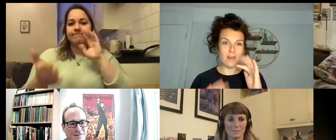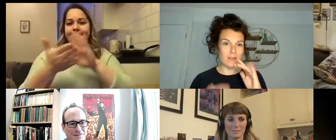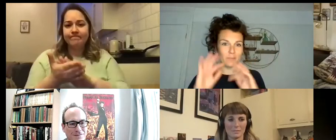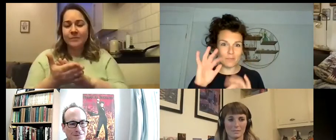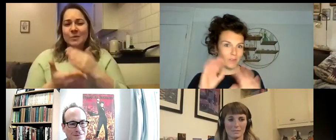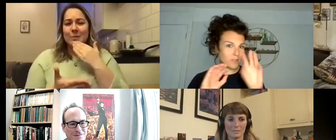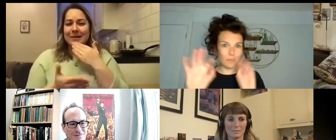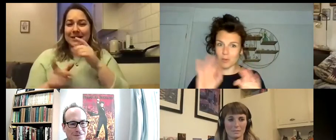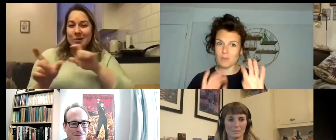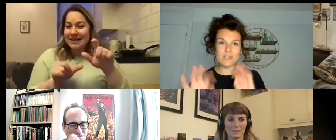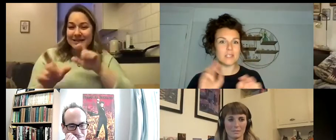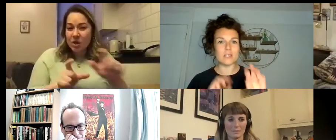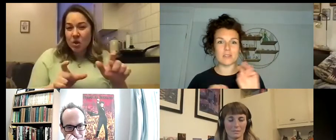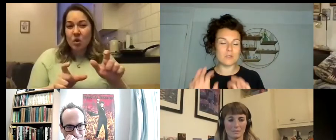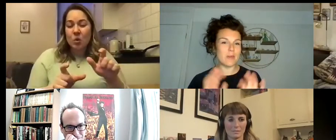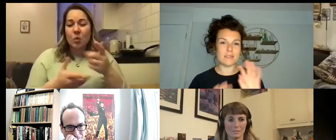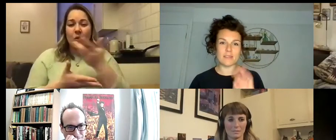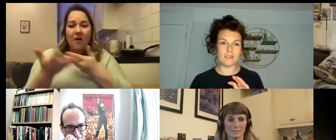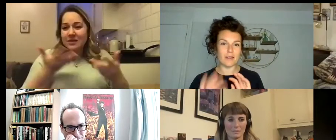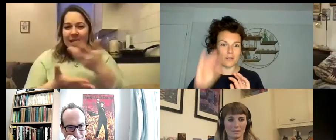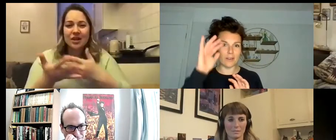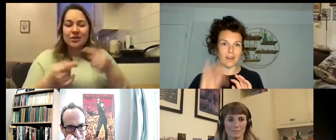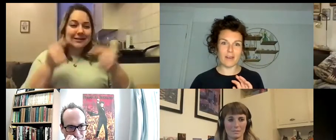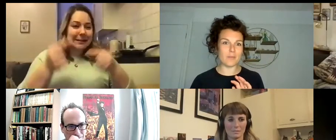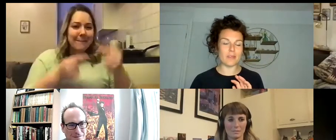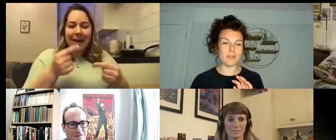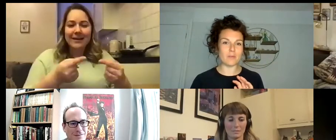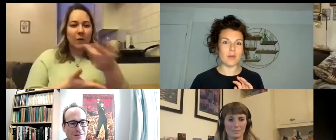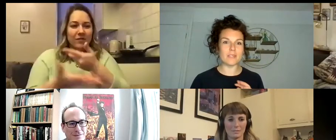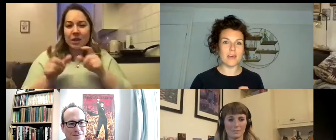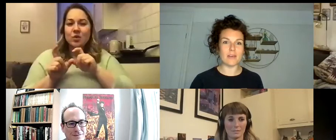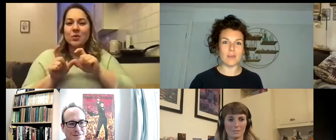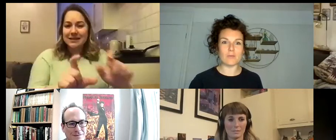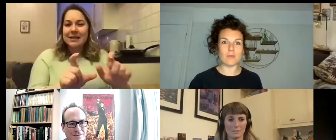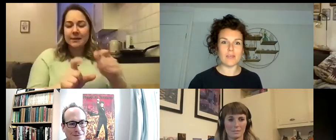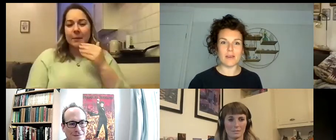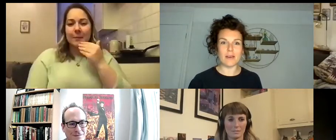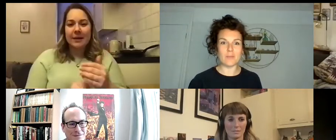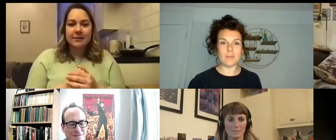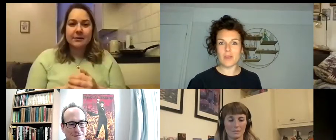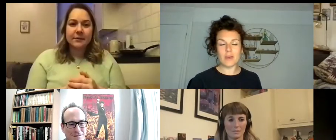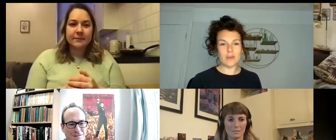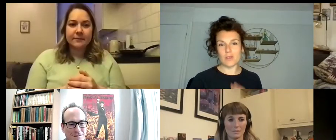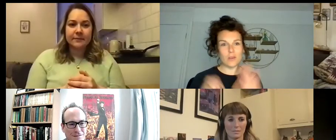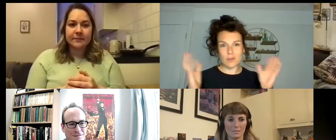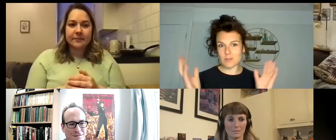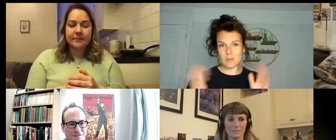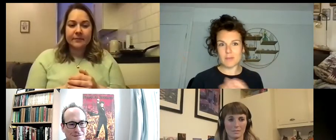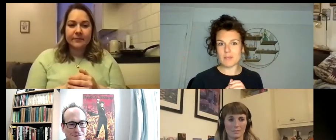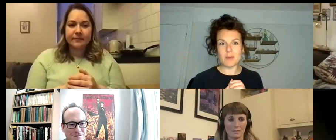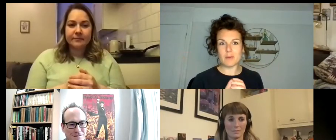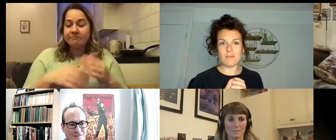continue the conversation and the debate and the dialogue in the threads there, and hopefully who